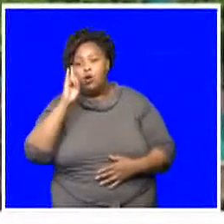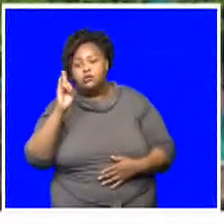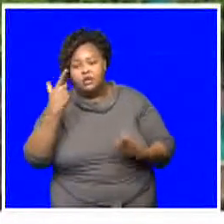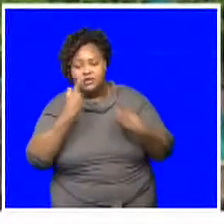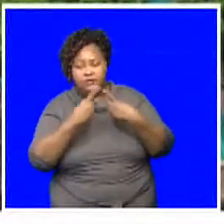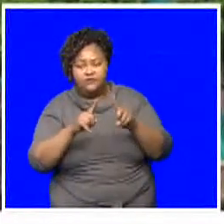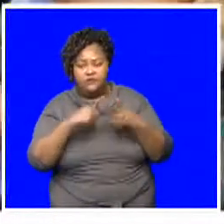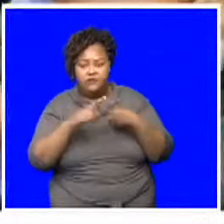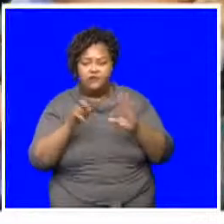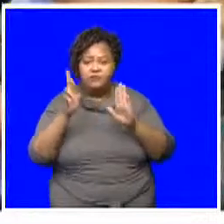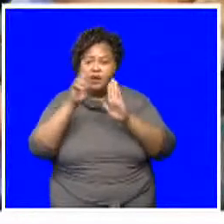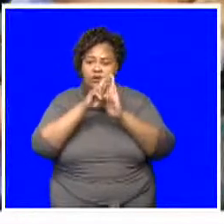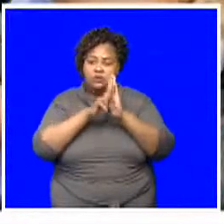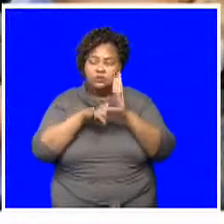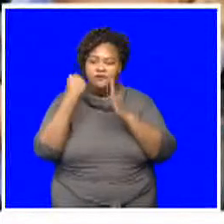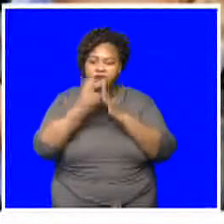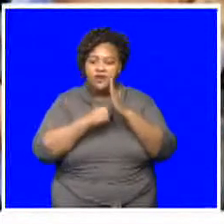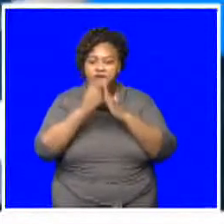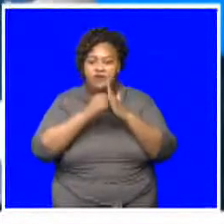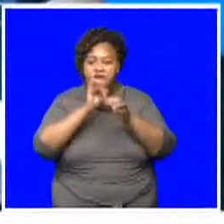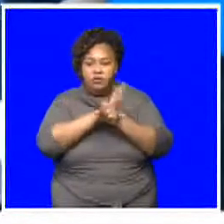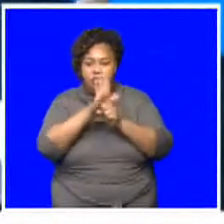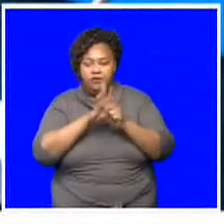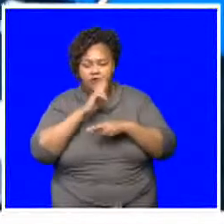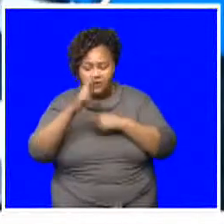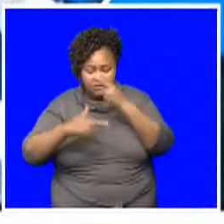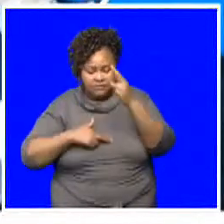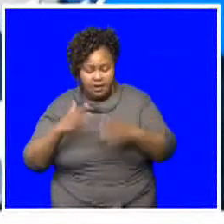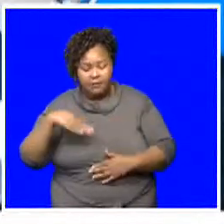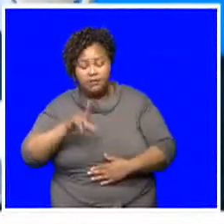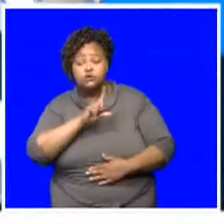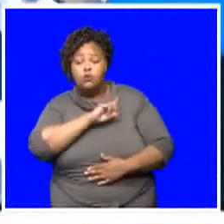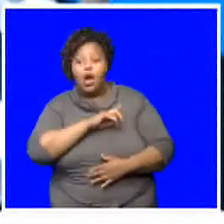the COVID-19 regulations these holidays.